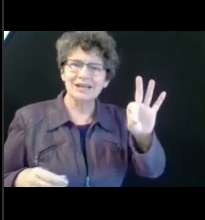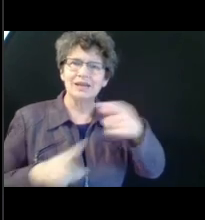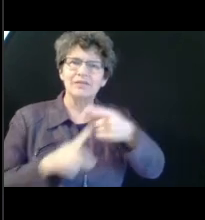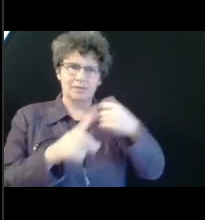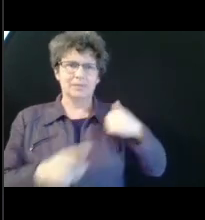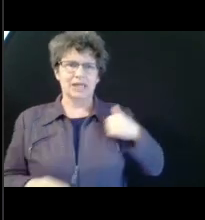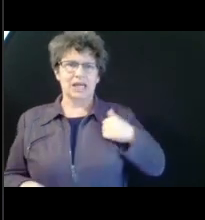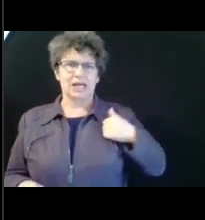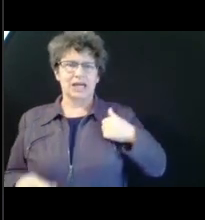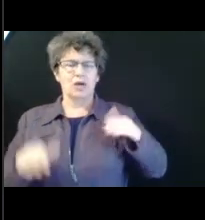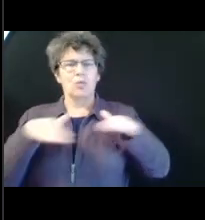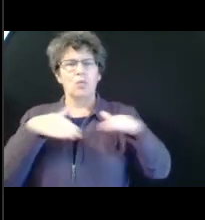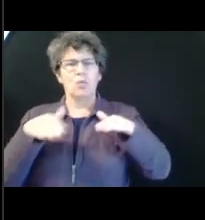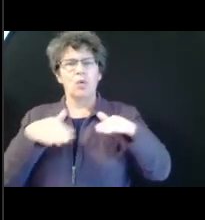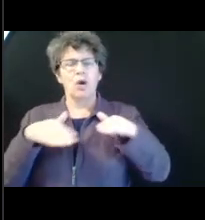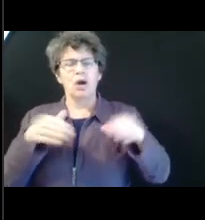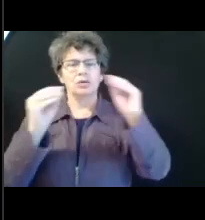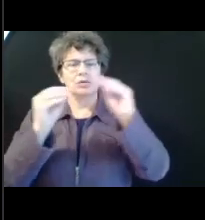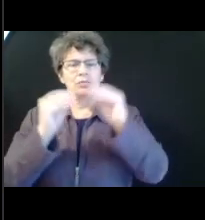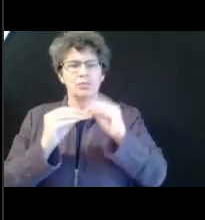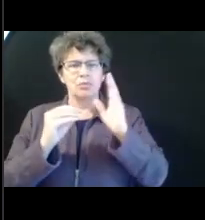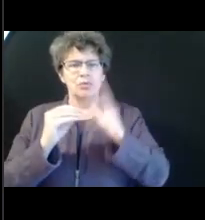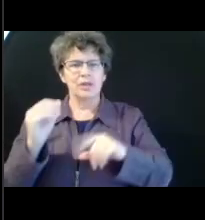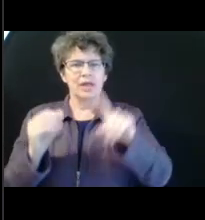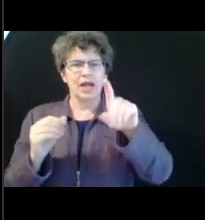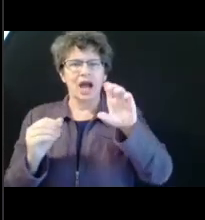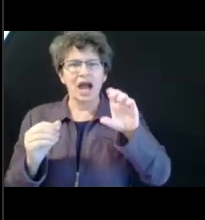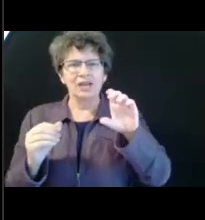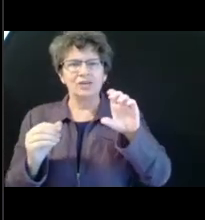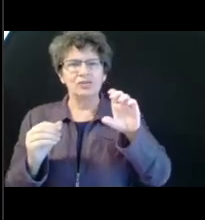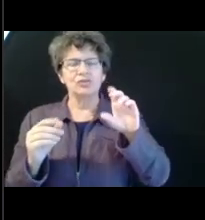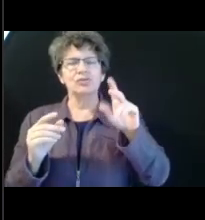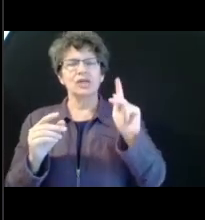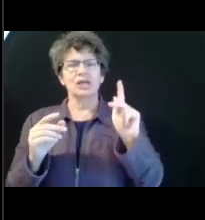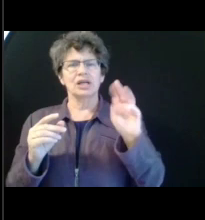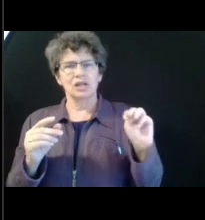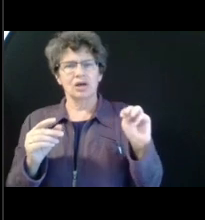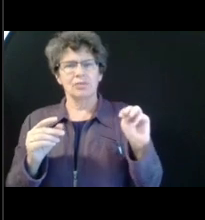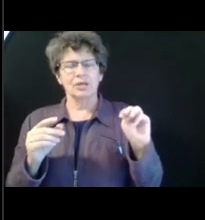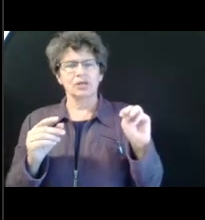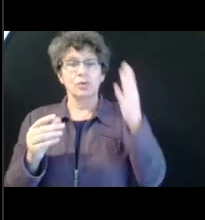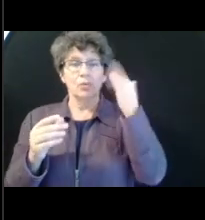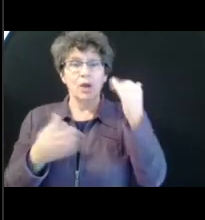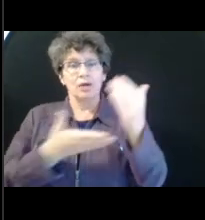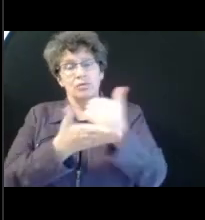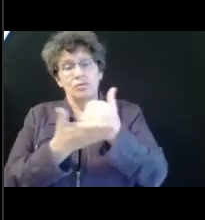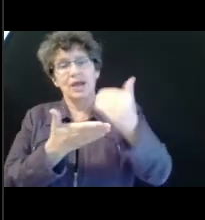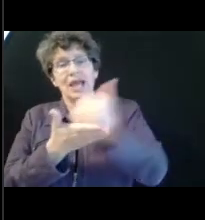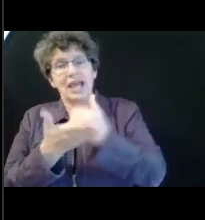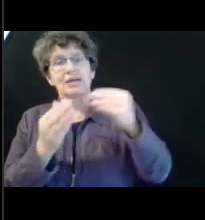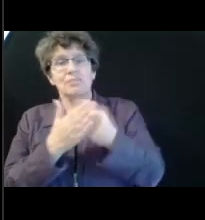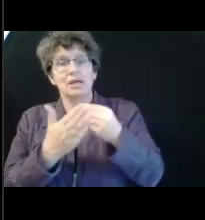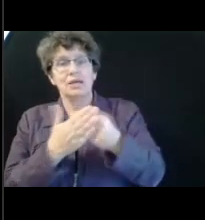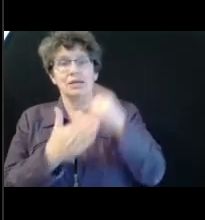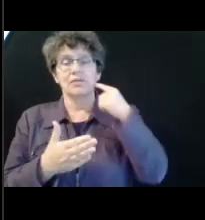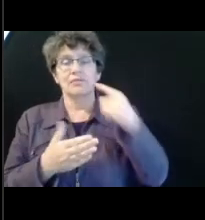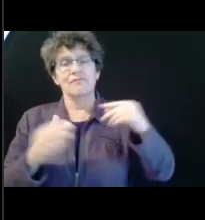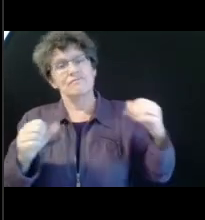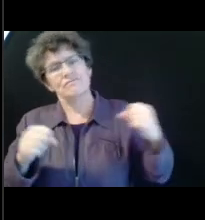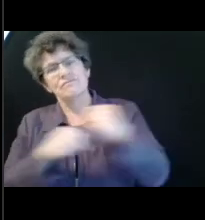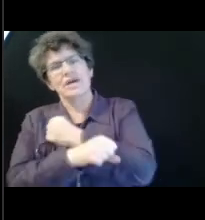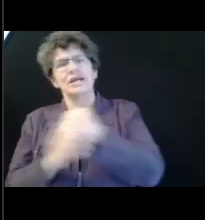fight, raising funds. I'm sure he didn't think he was going to walk 100 kilometers, but he just got